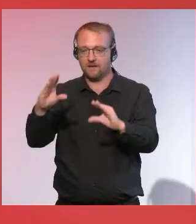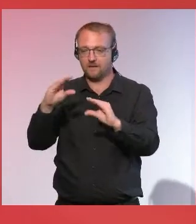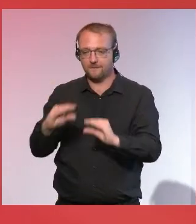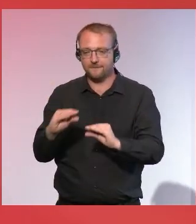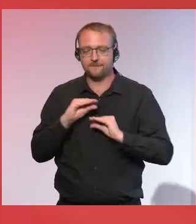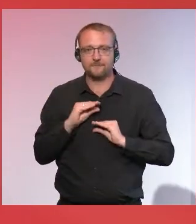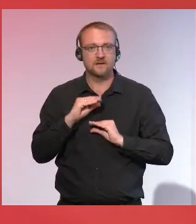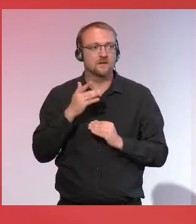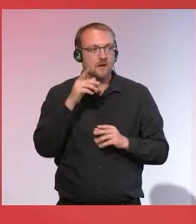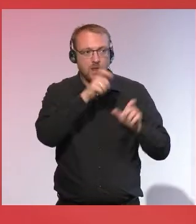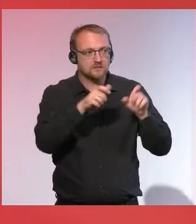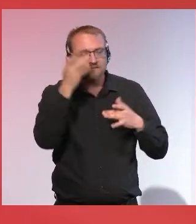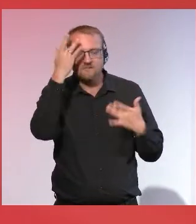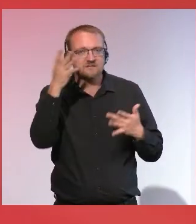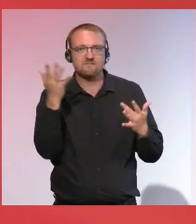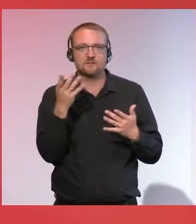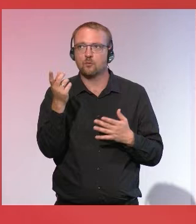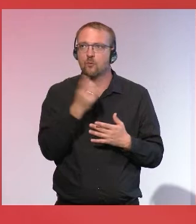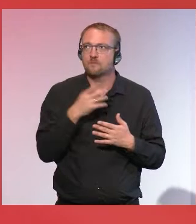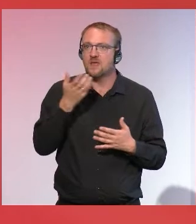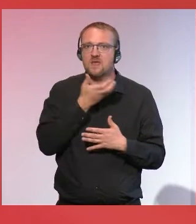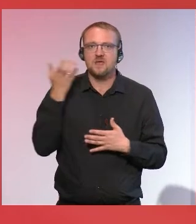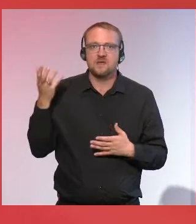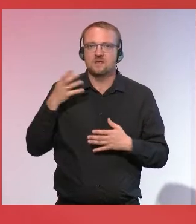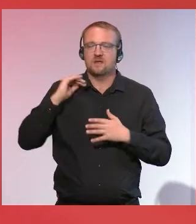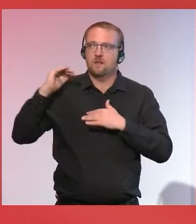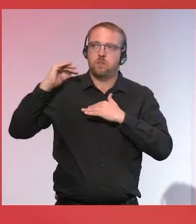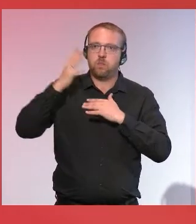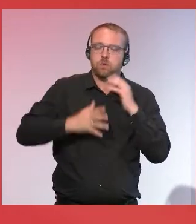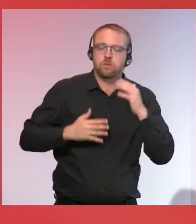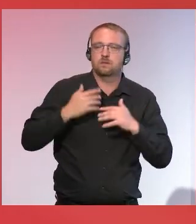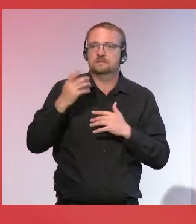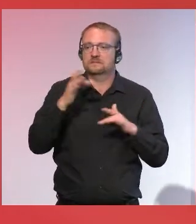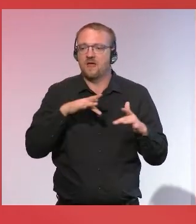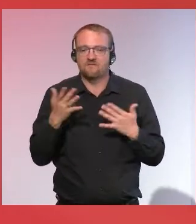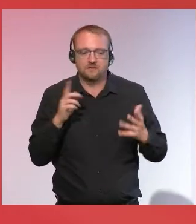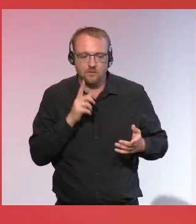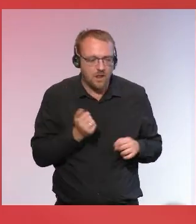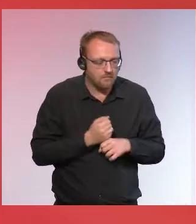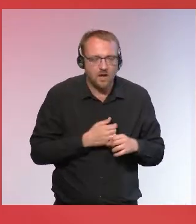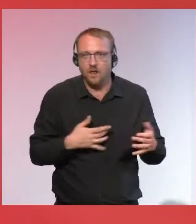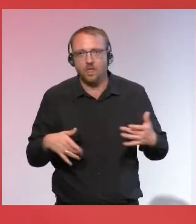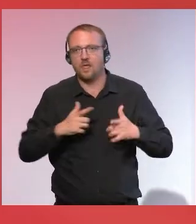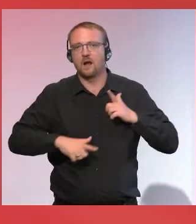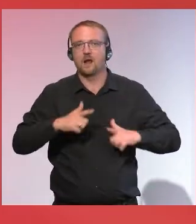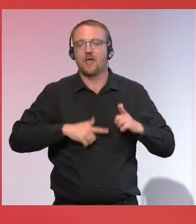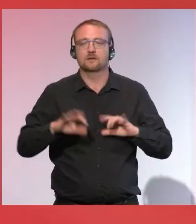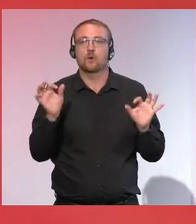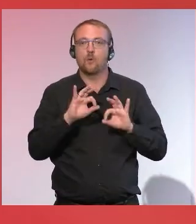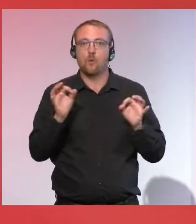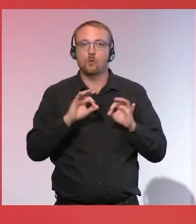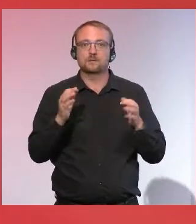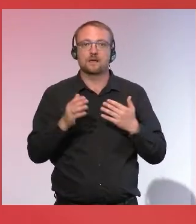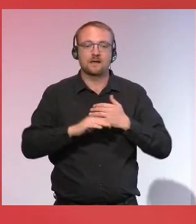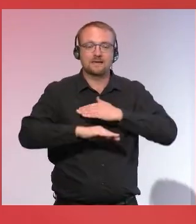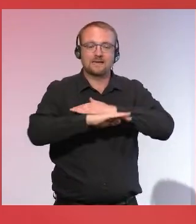for example. And also geographical factors, living on a floodplain, living in a drought area. So these are